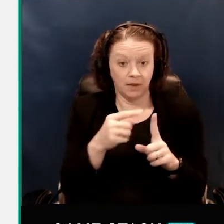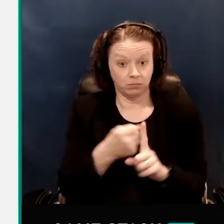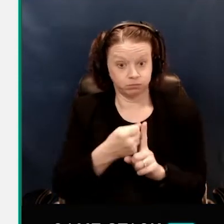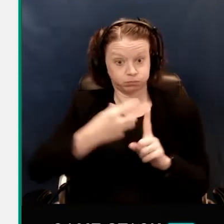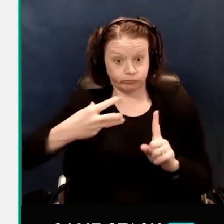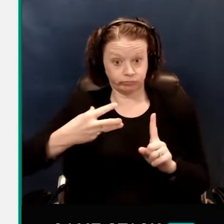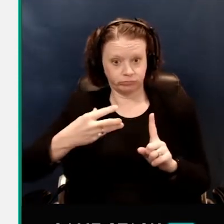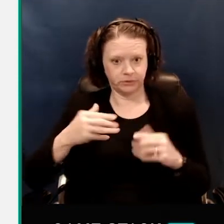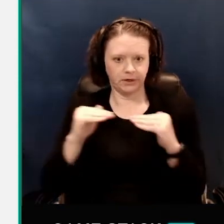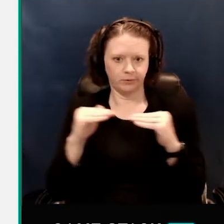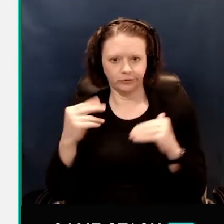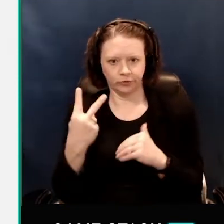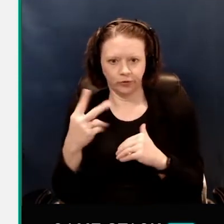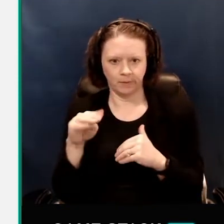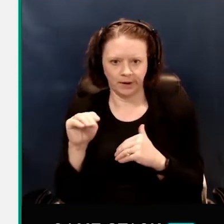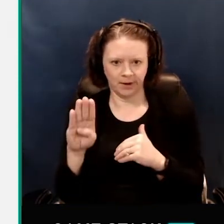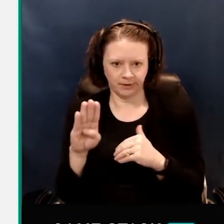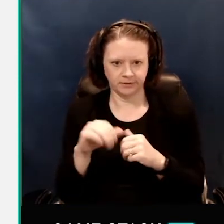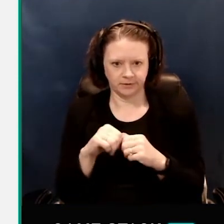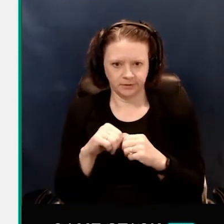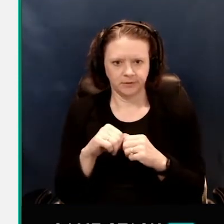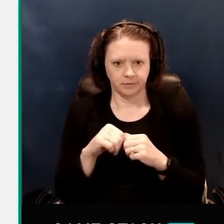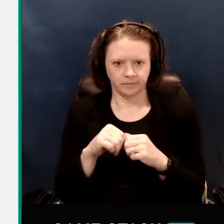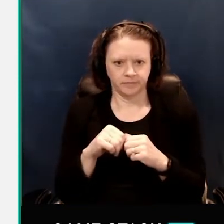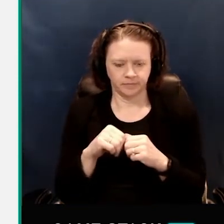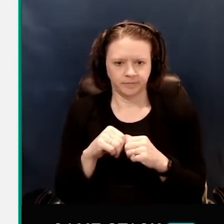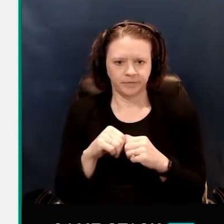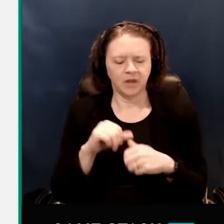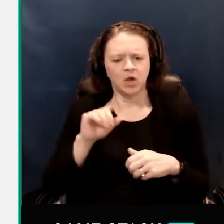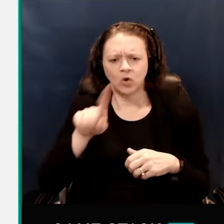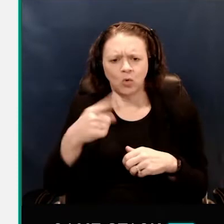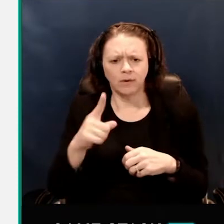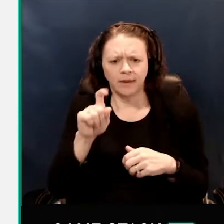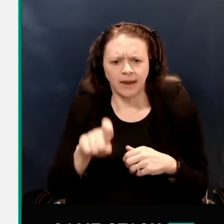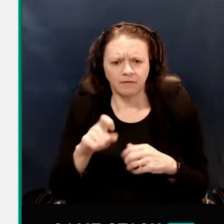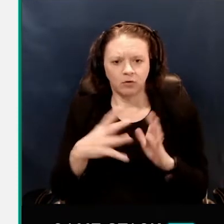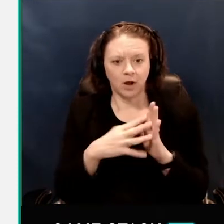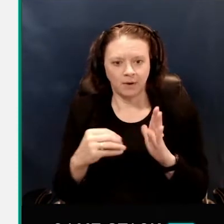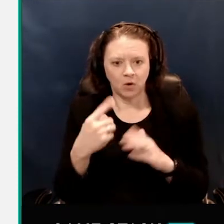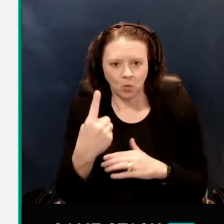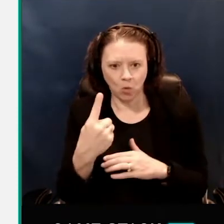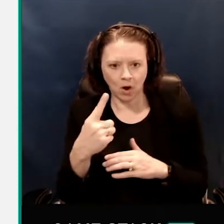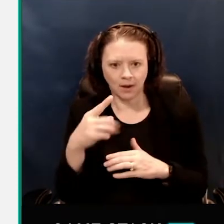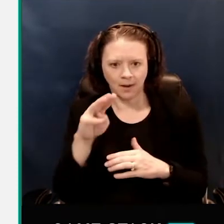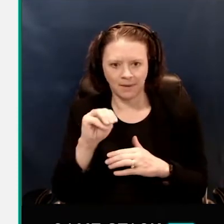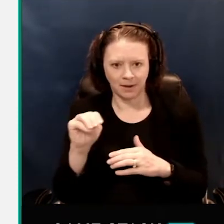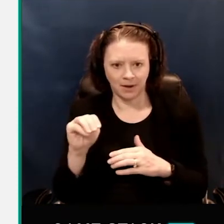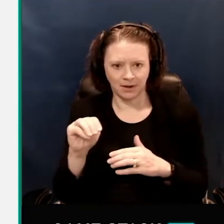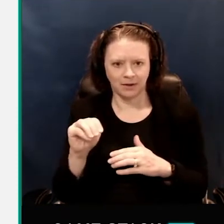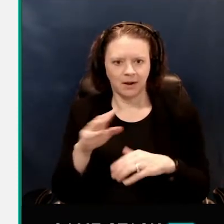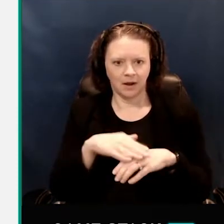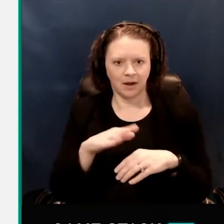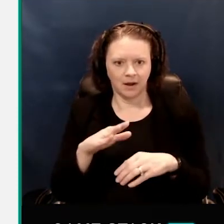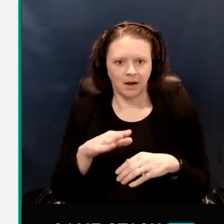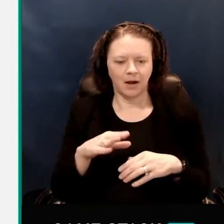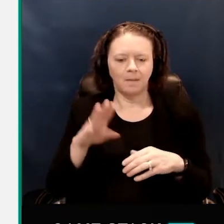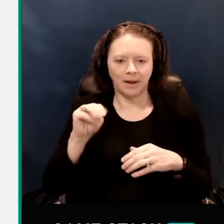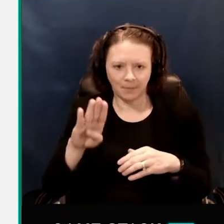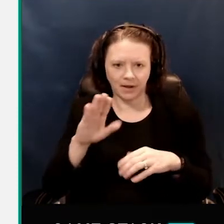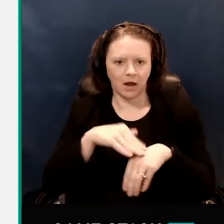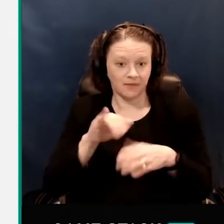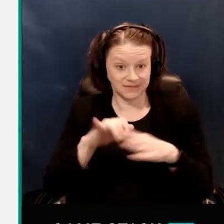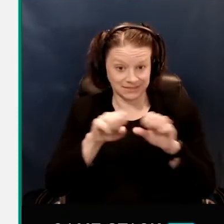when it's expanded, when it's fat. You only have to copy 1 megabyte over to system memory, and then you copy 1 megabyte, not